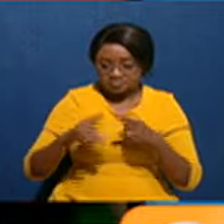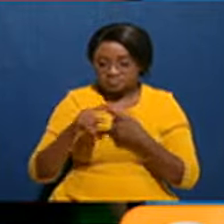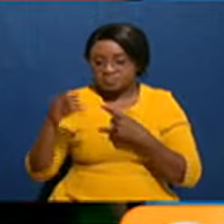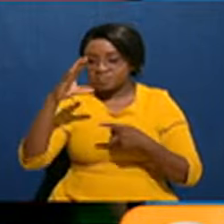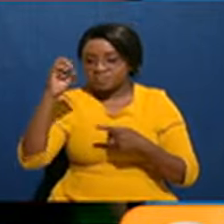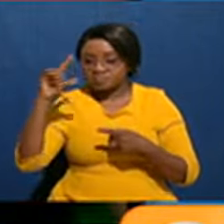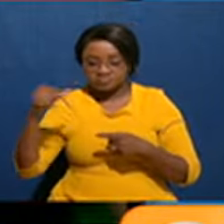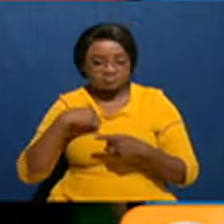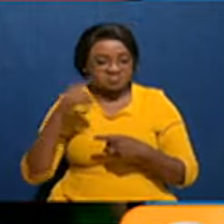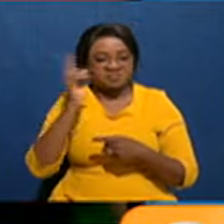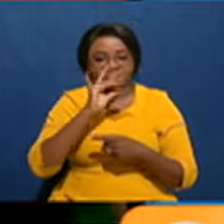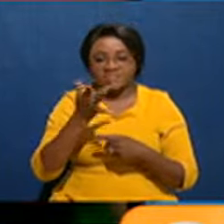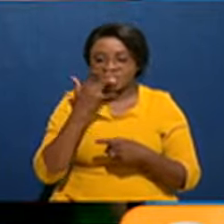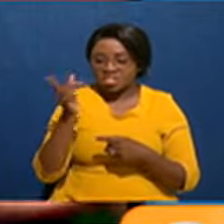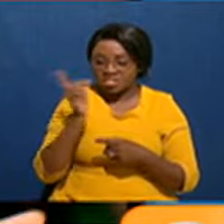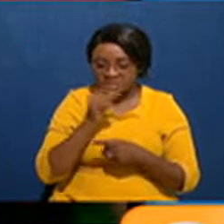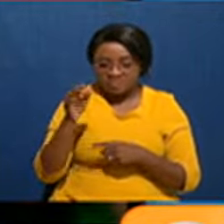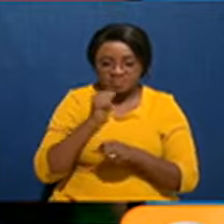said NCA,